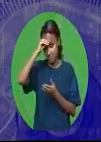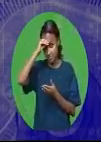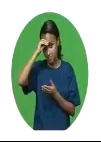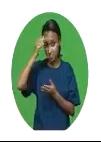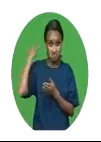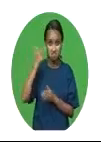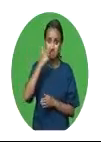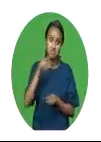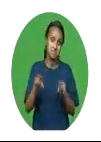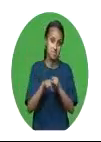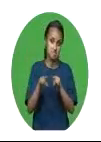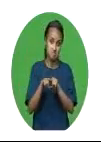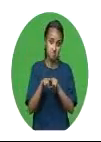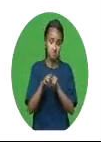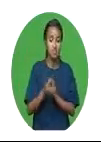usual.